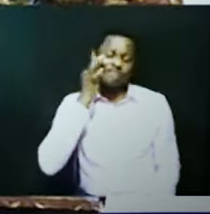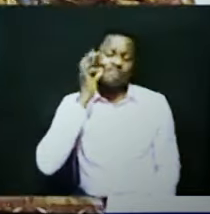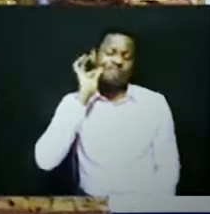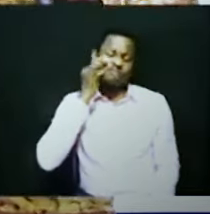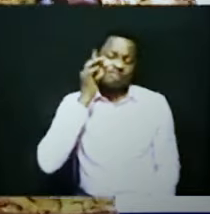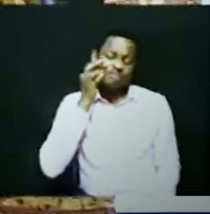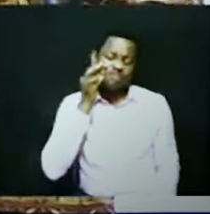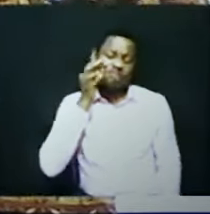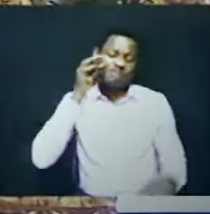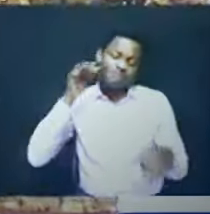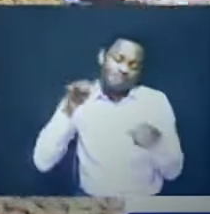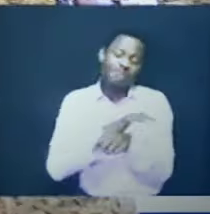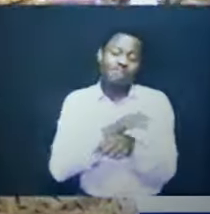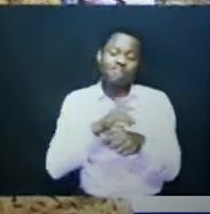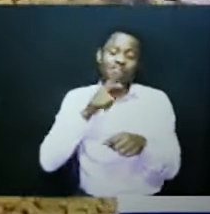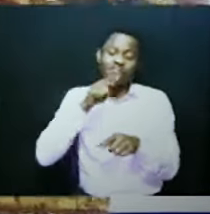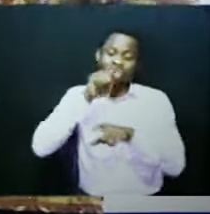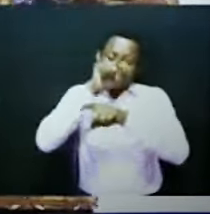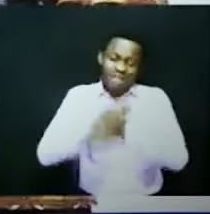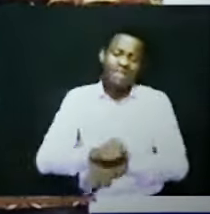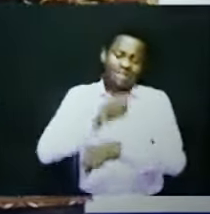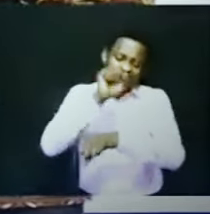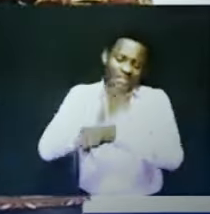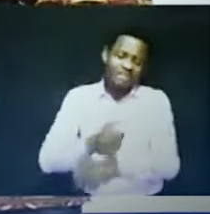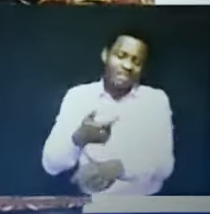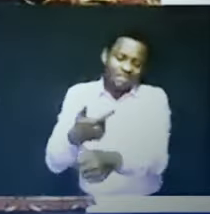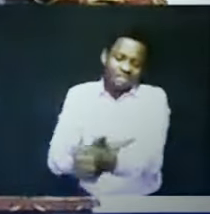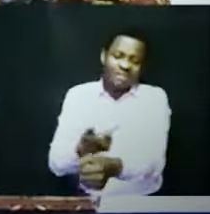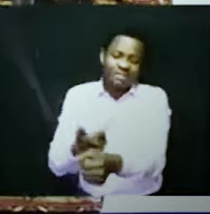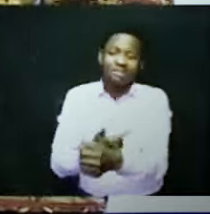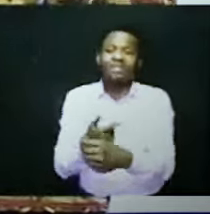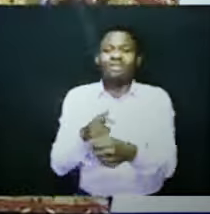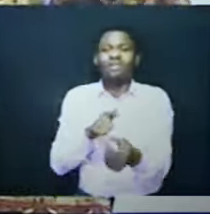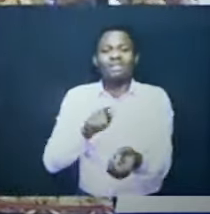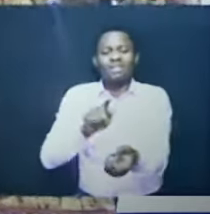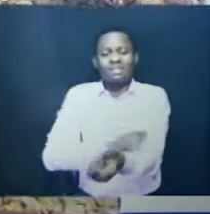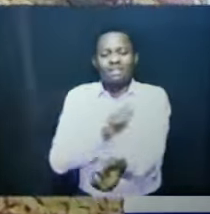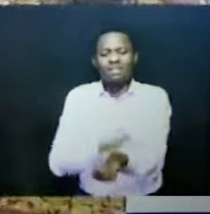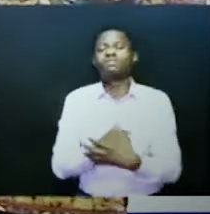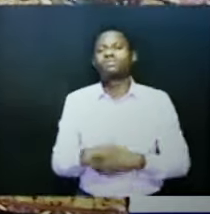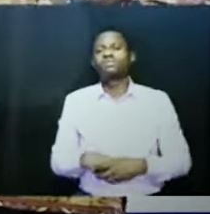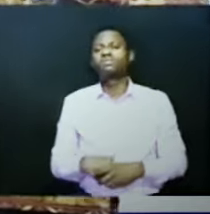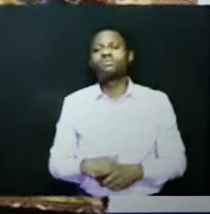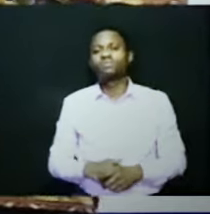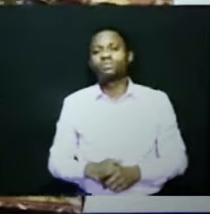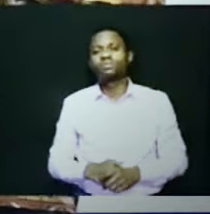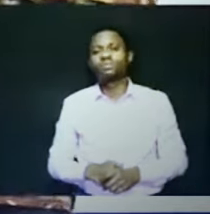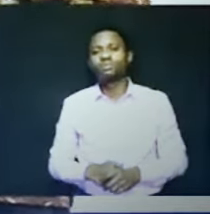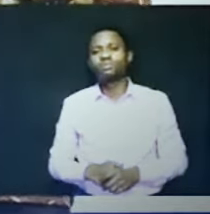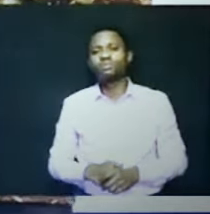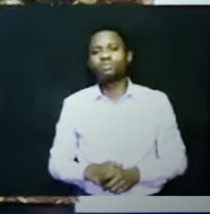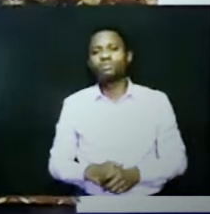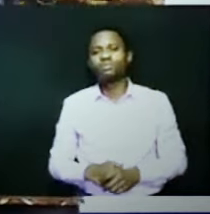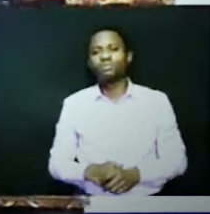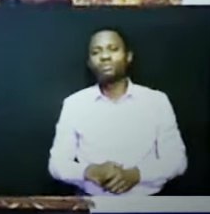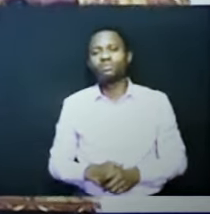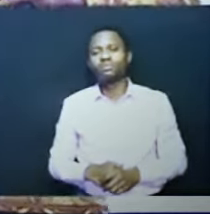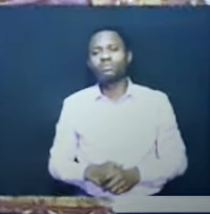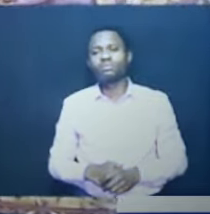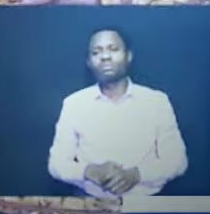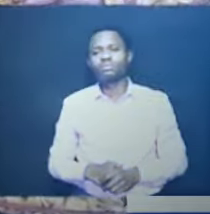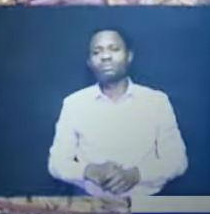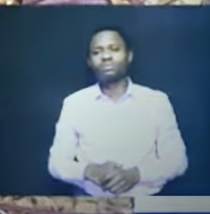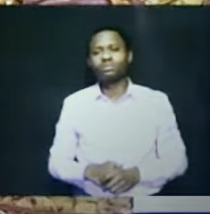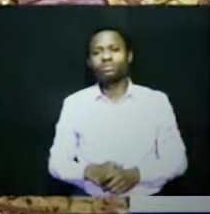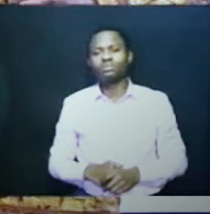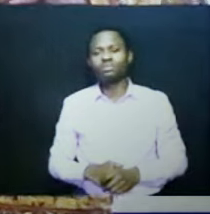Verse 22. Nanya, all can say, so what the name we know. If I'm to go